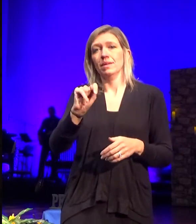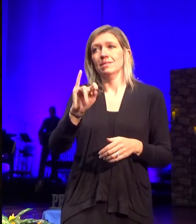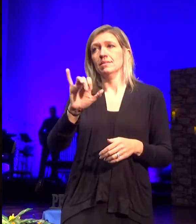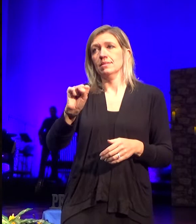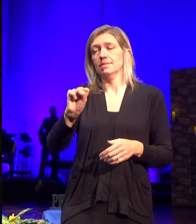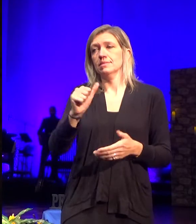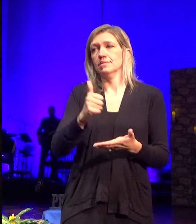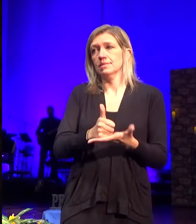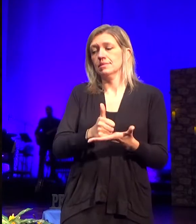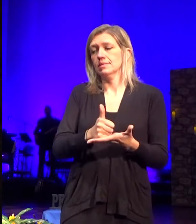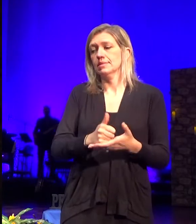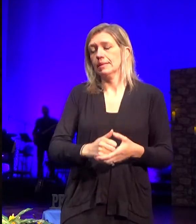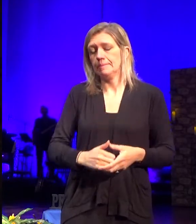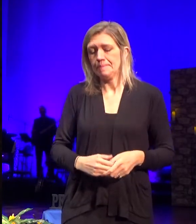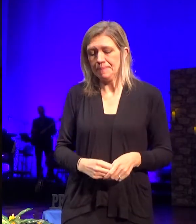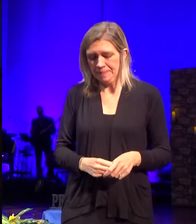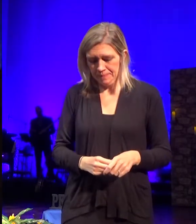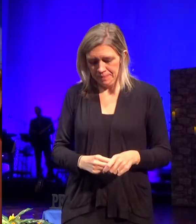is.